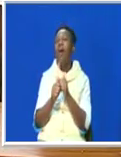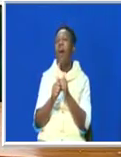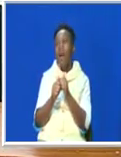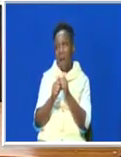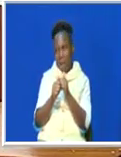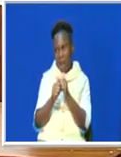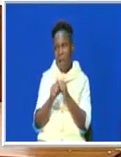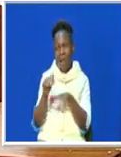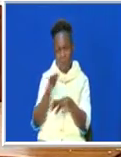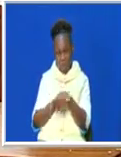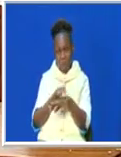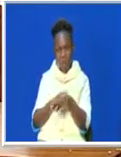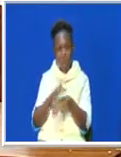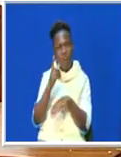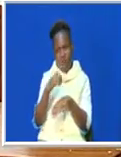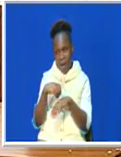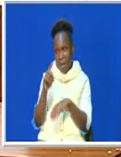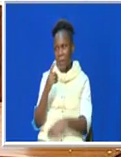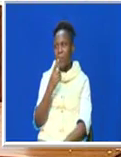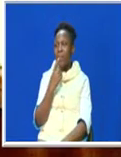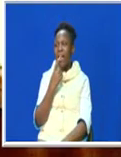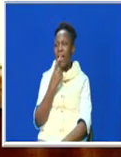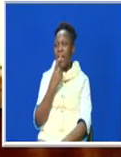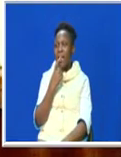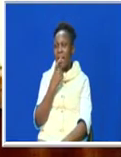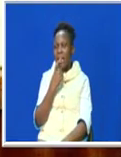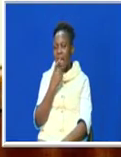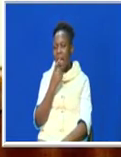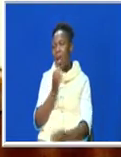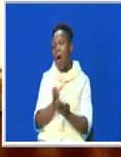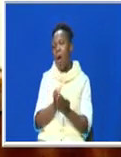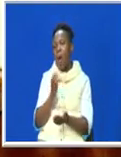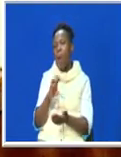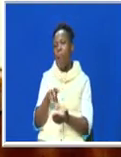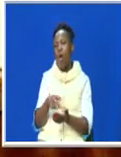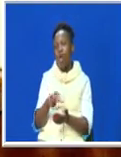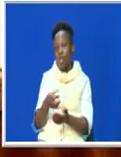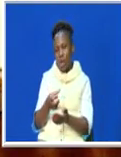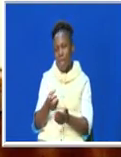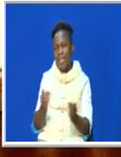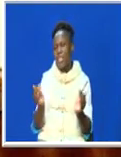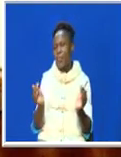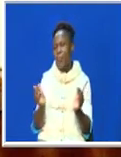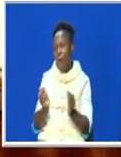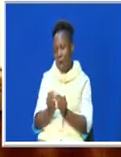Correct. The red bottle is the